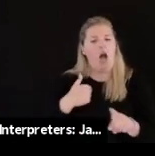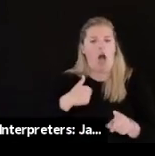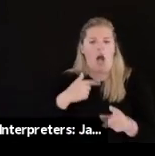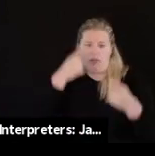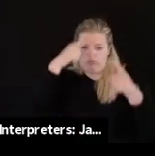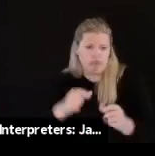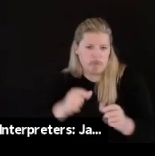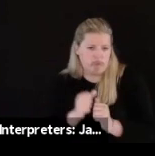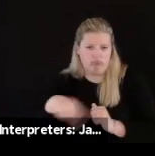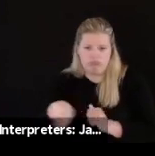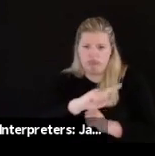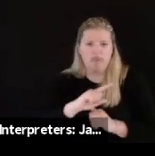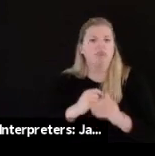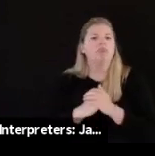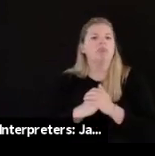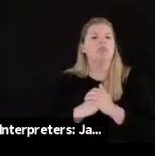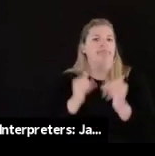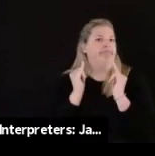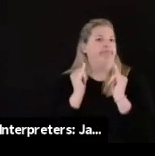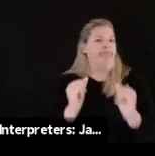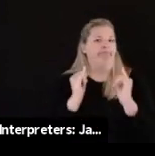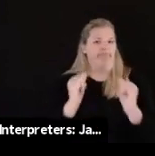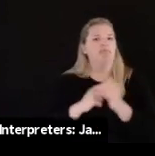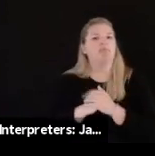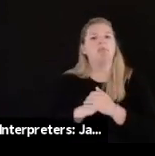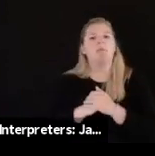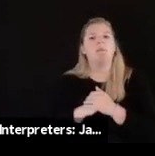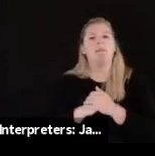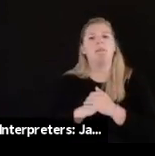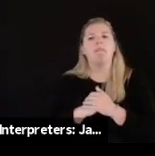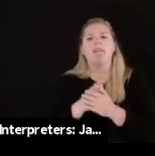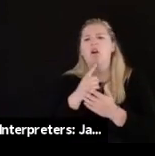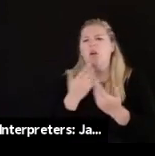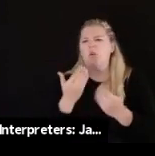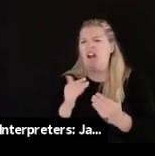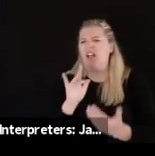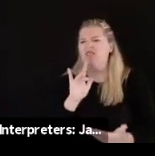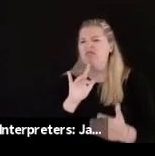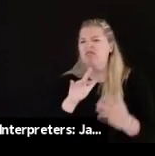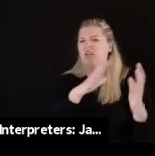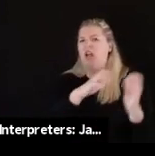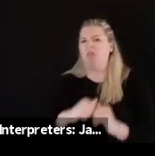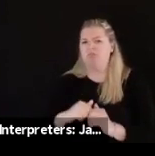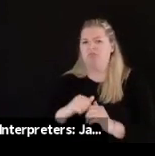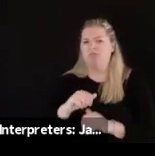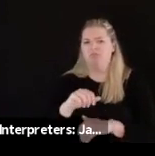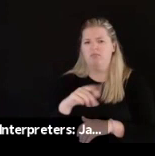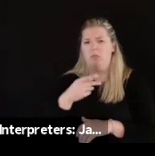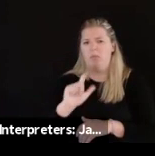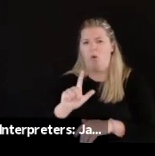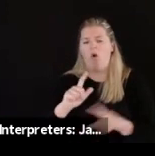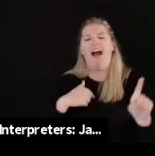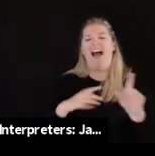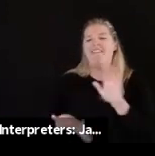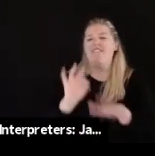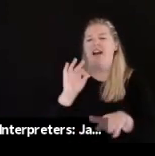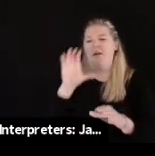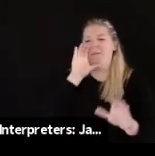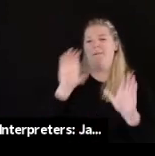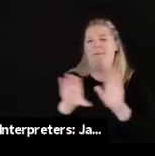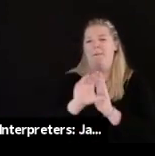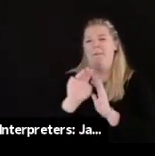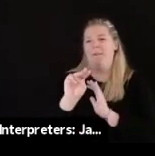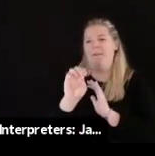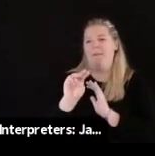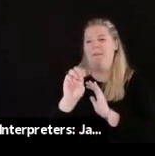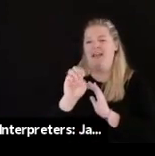you. And this was, let's go ahead and close that up. This was a meme that I thought really accurately